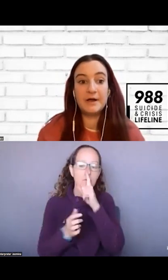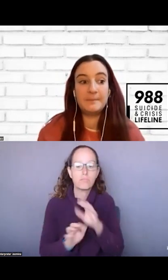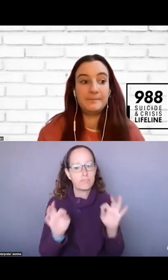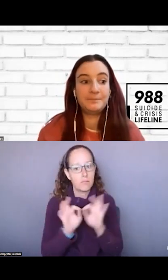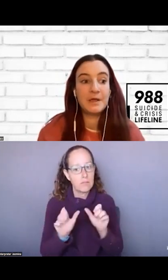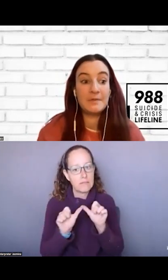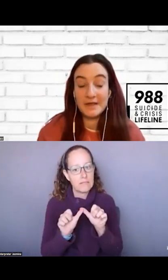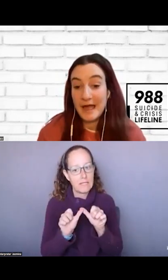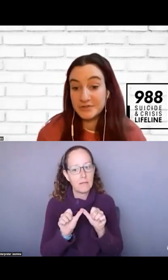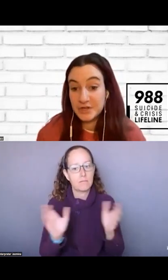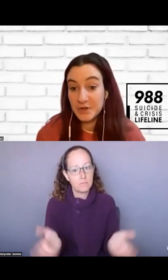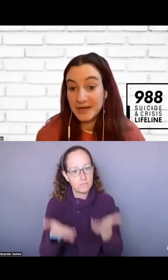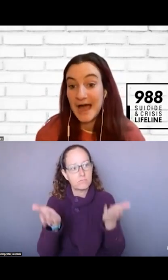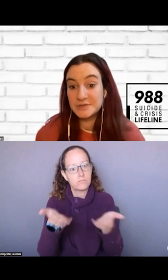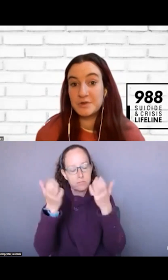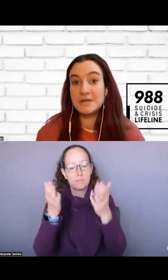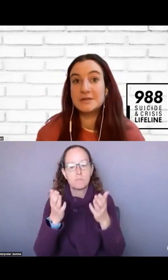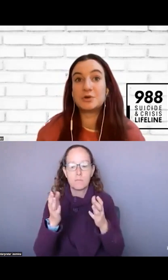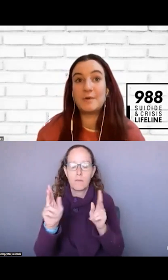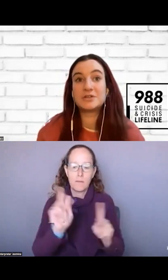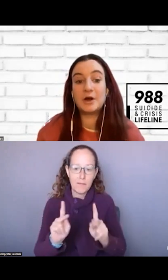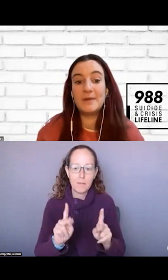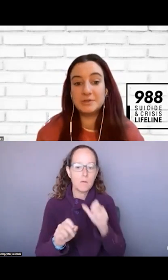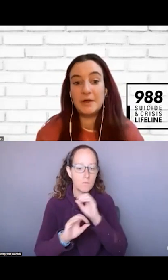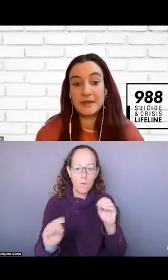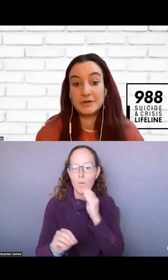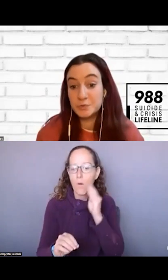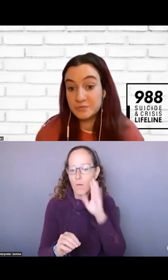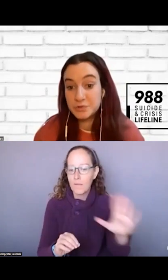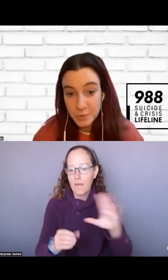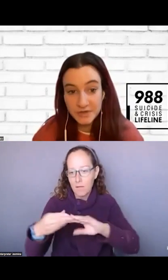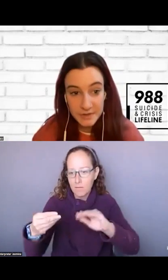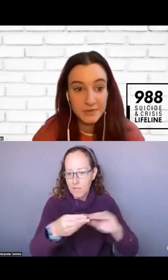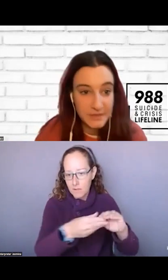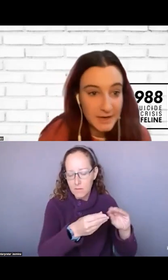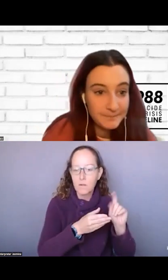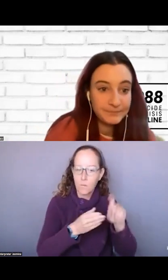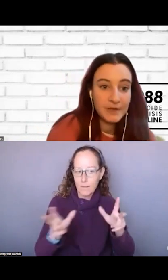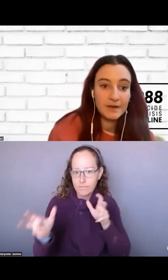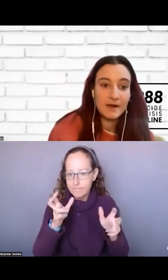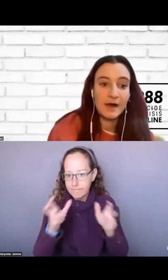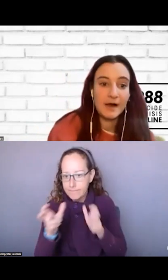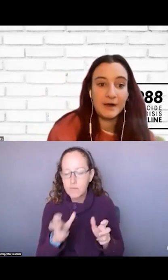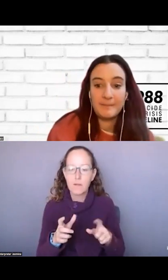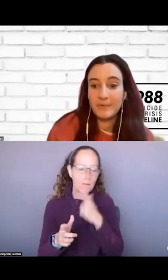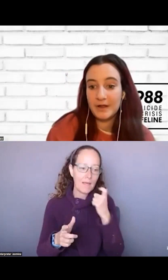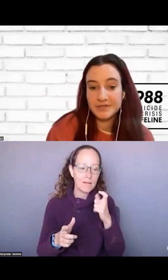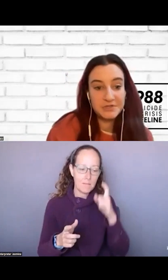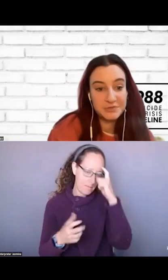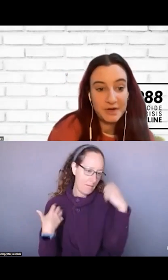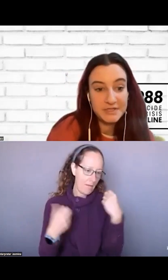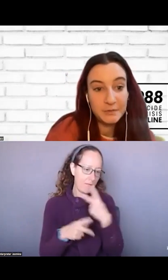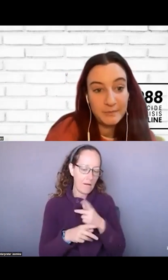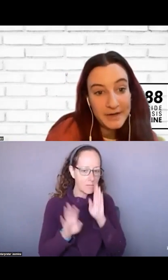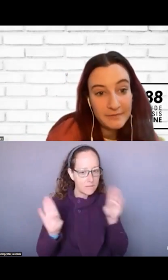of the unhoused community as we direct our mental health care towards those who need it. Also